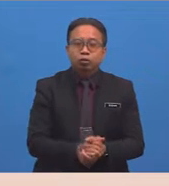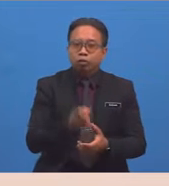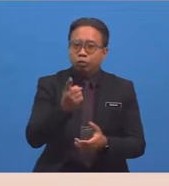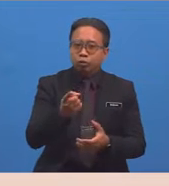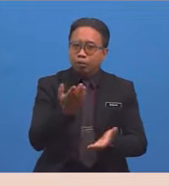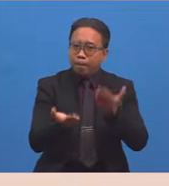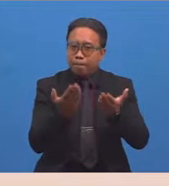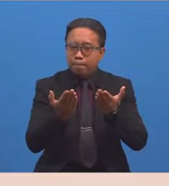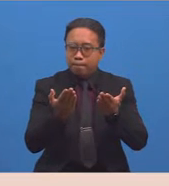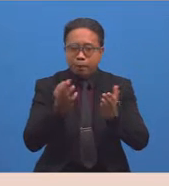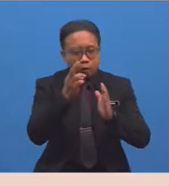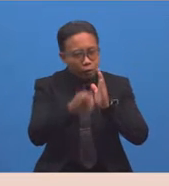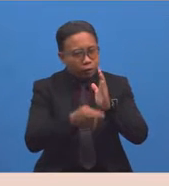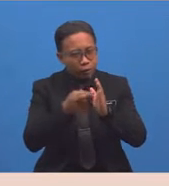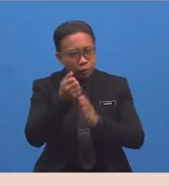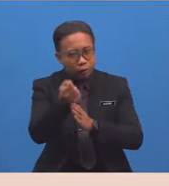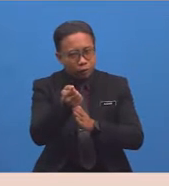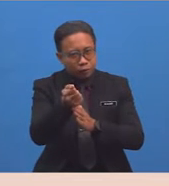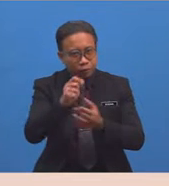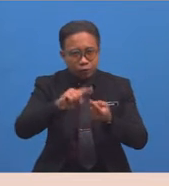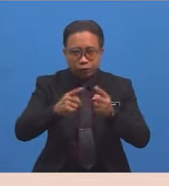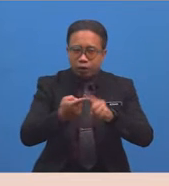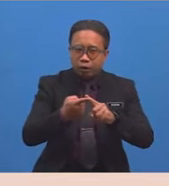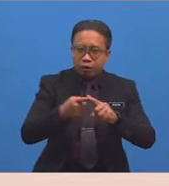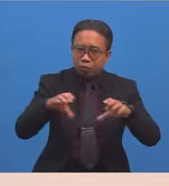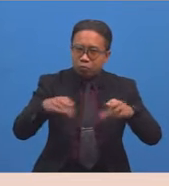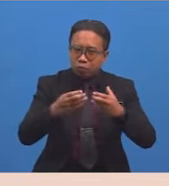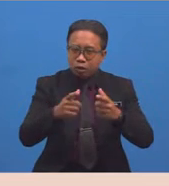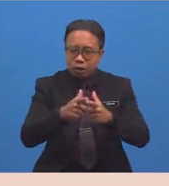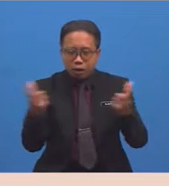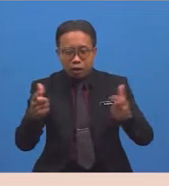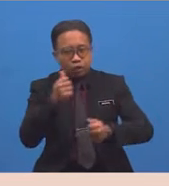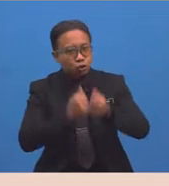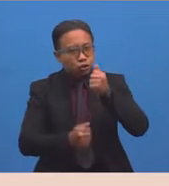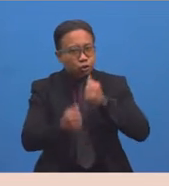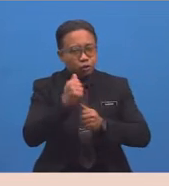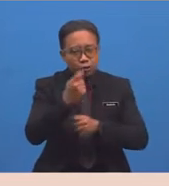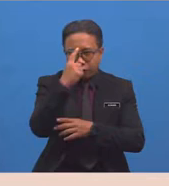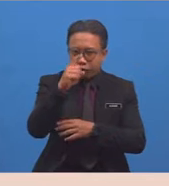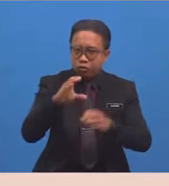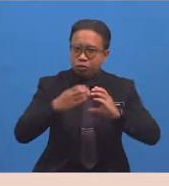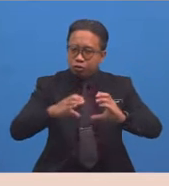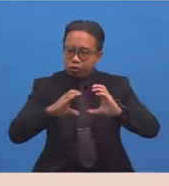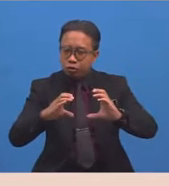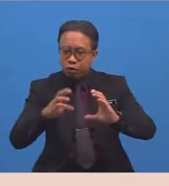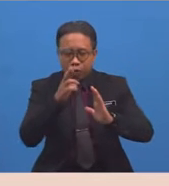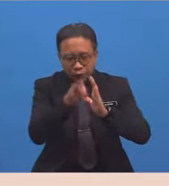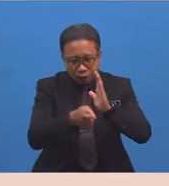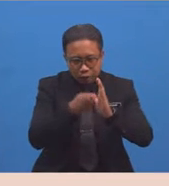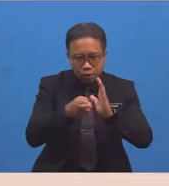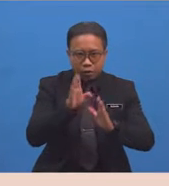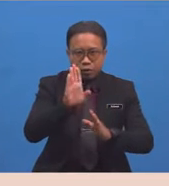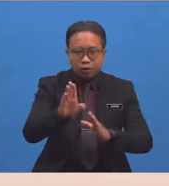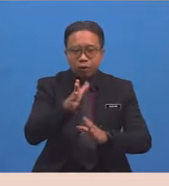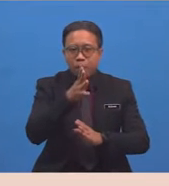challenge, you may record yourself and your family friends doing different actions. For instance, record